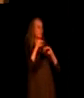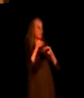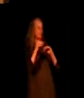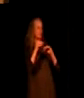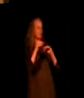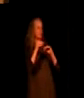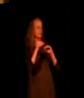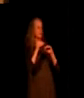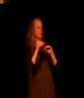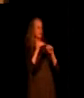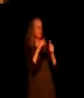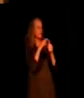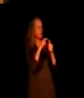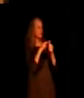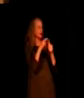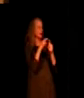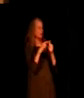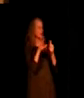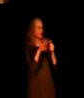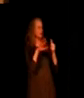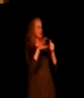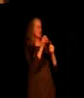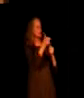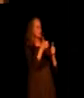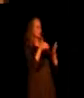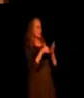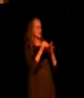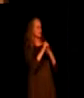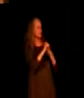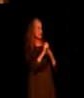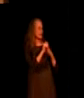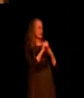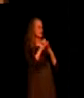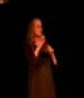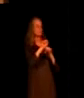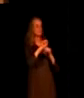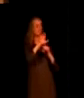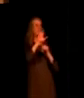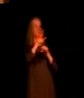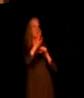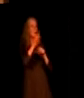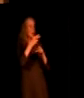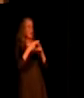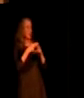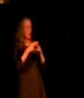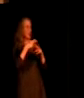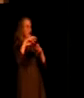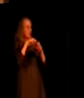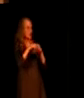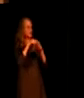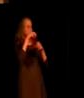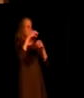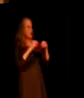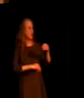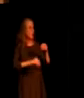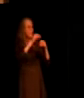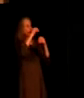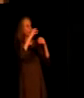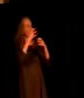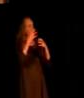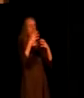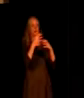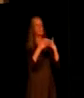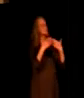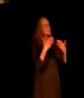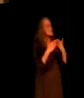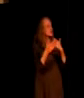about $10,000 to launch each pound into space, into orbit. Didn't matter whether